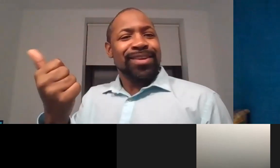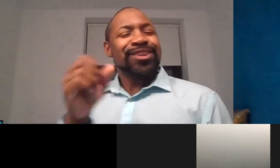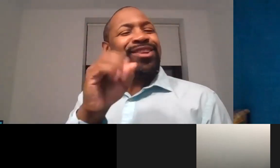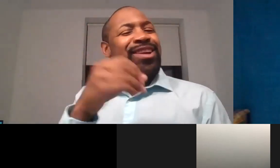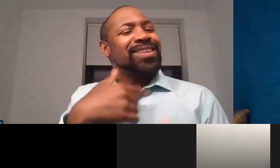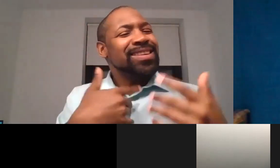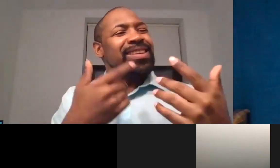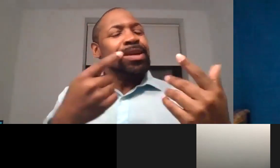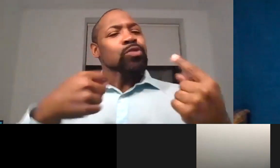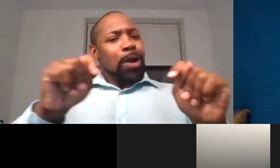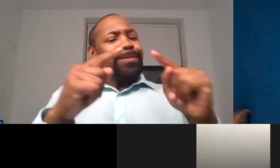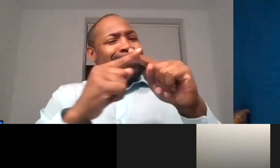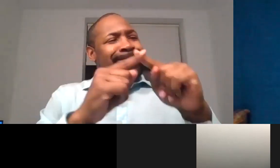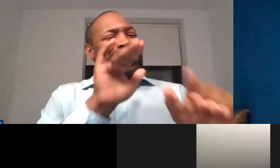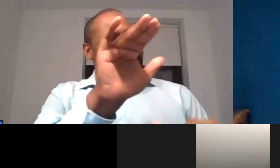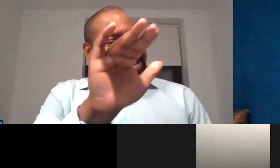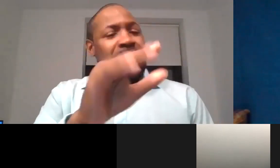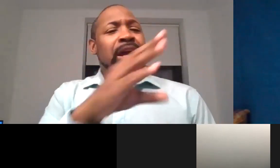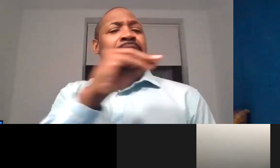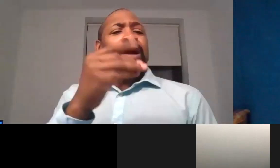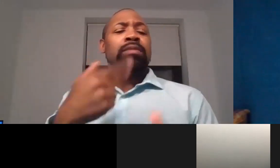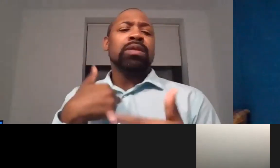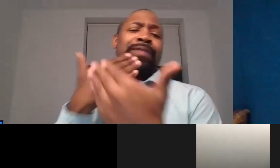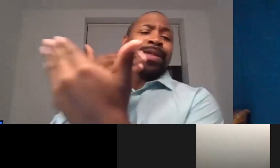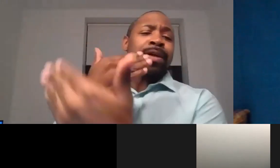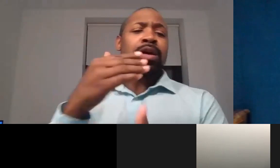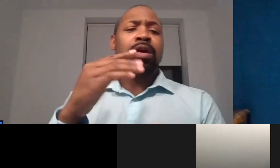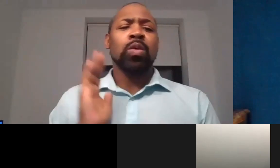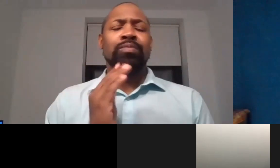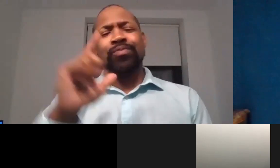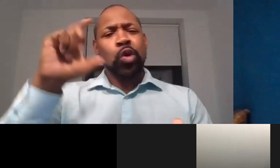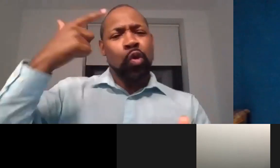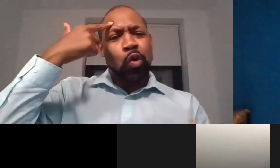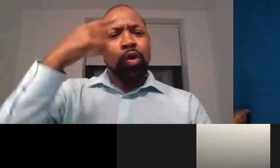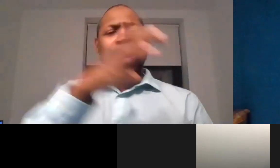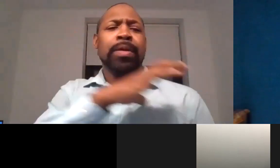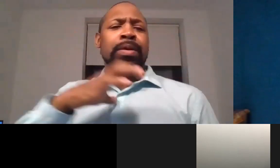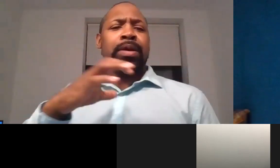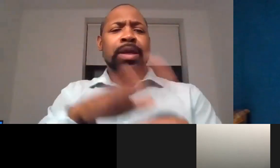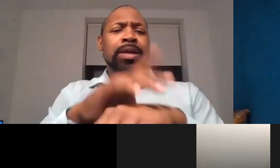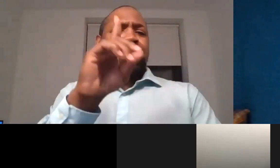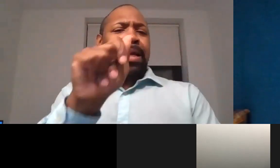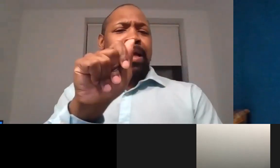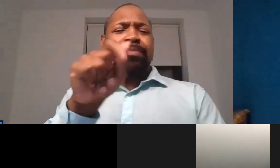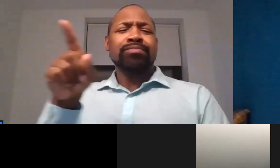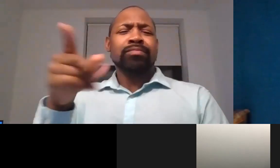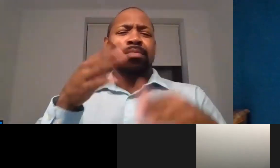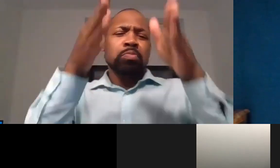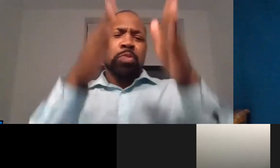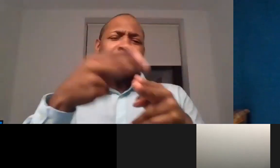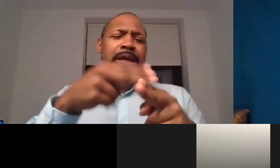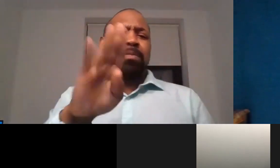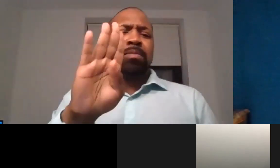area and they didn't give thought to the others. So I am trying to talk to them and the governor's committee